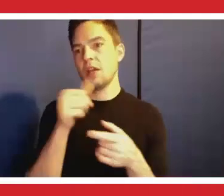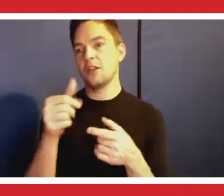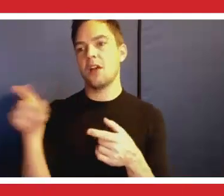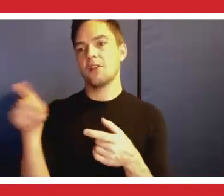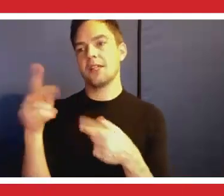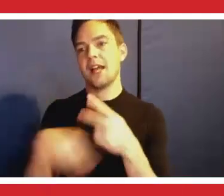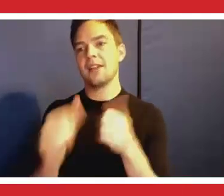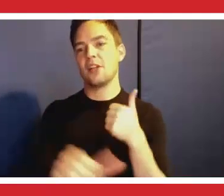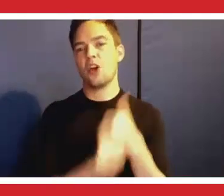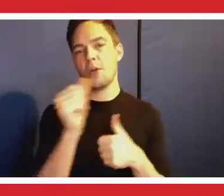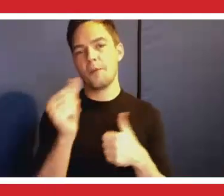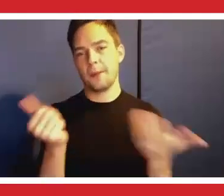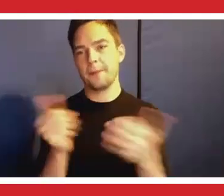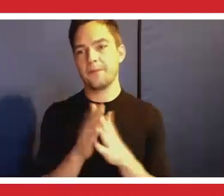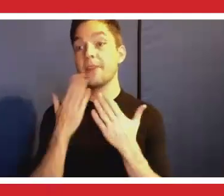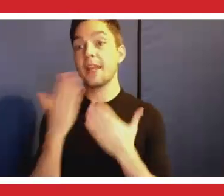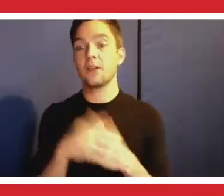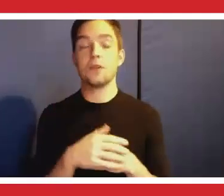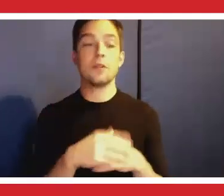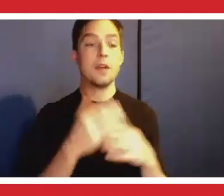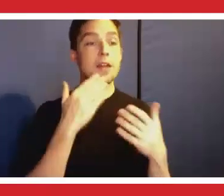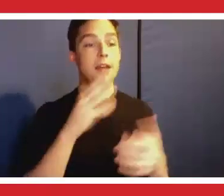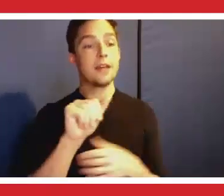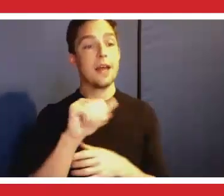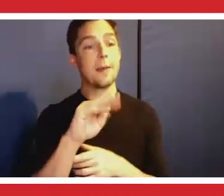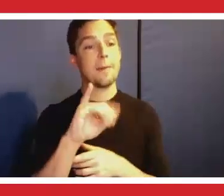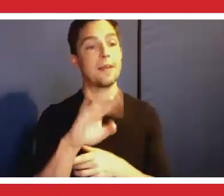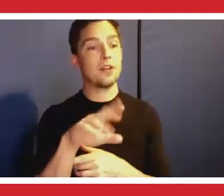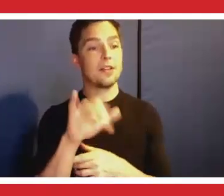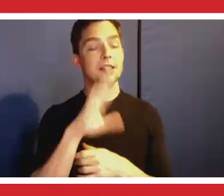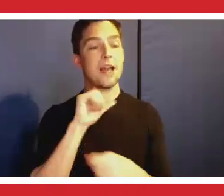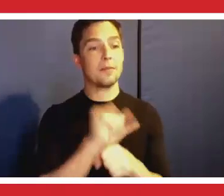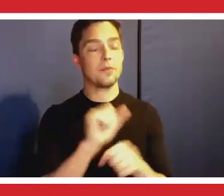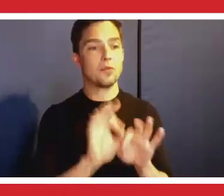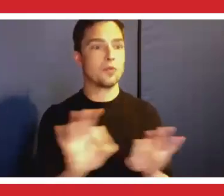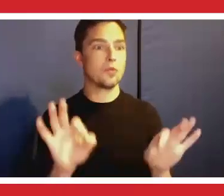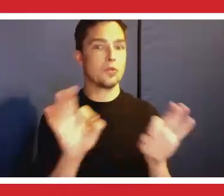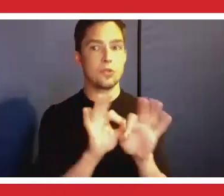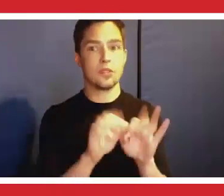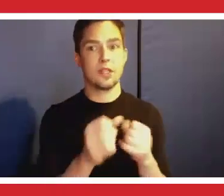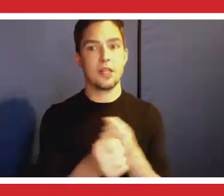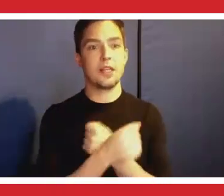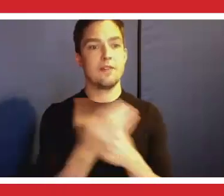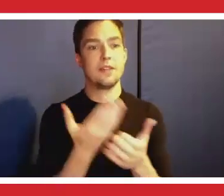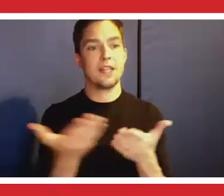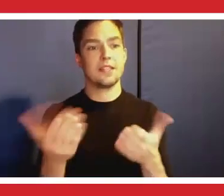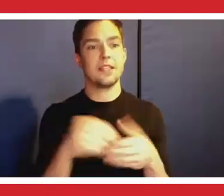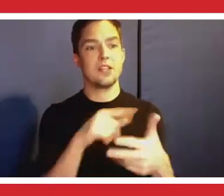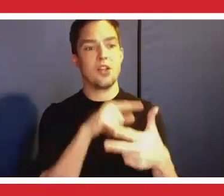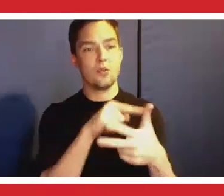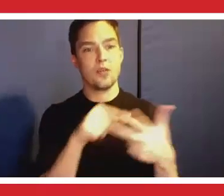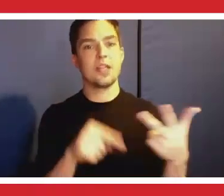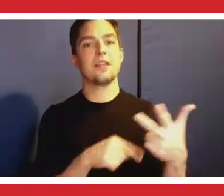you. Thank you, Anir. That's absolutely crucial. And I love things in threes because it helps us all retain